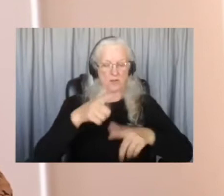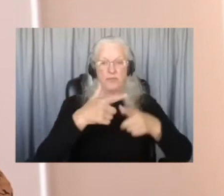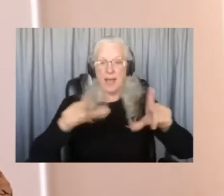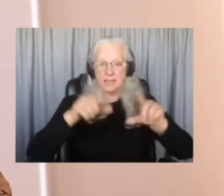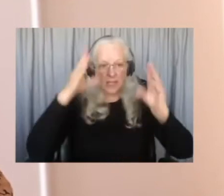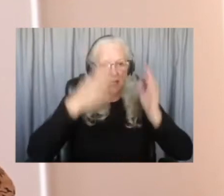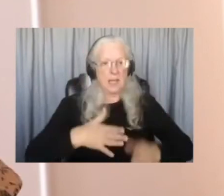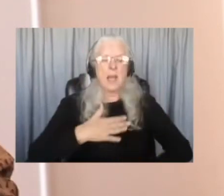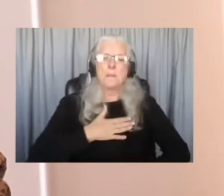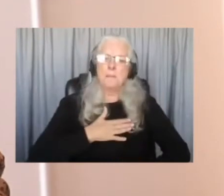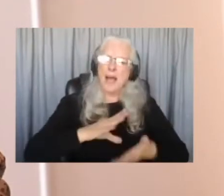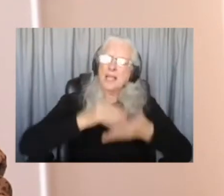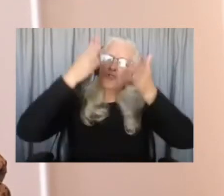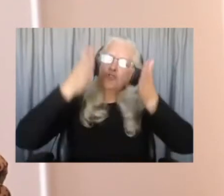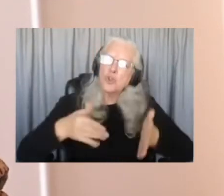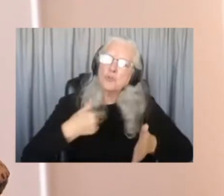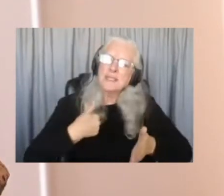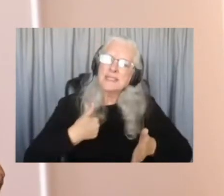call it. It's a block